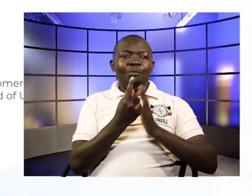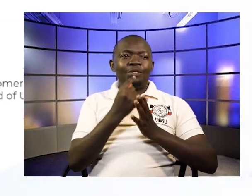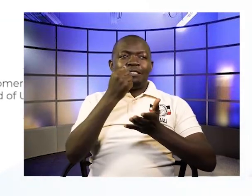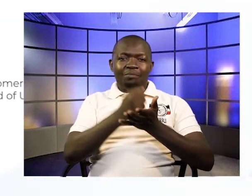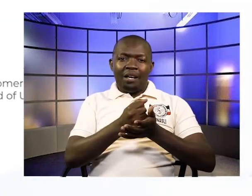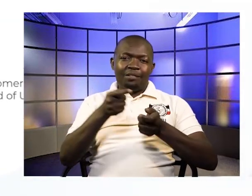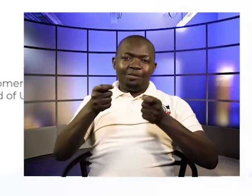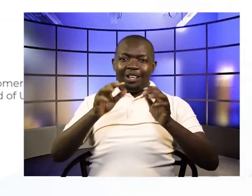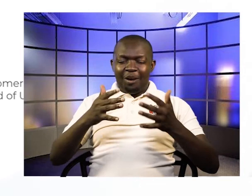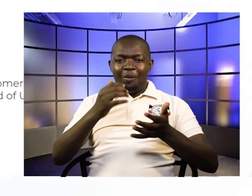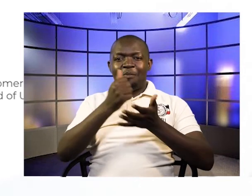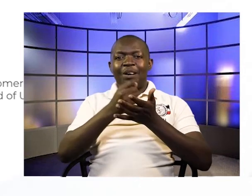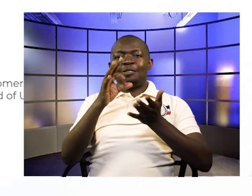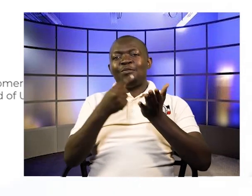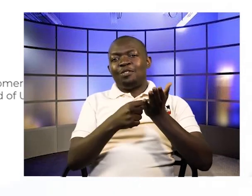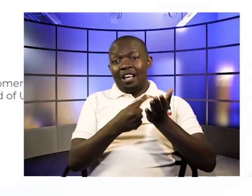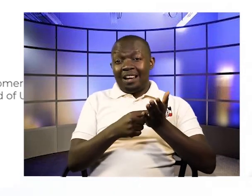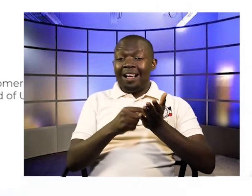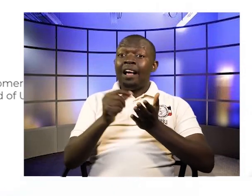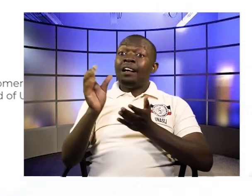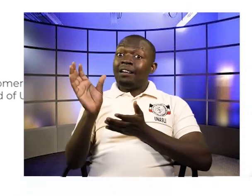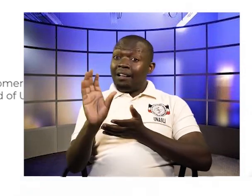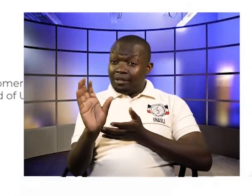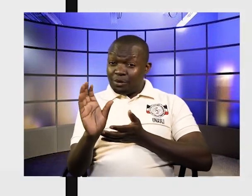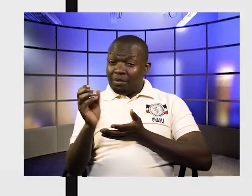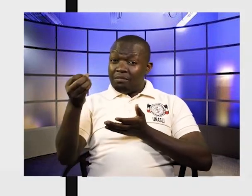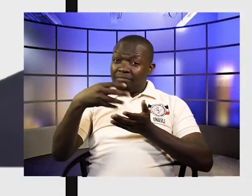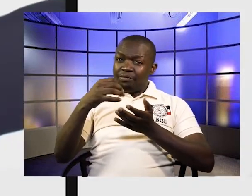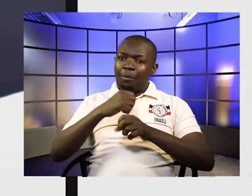Bank of Uganda. Customer deposits are protected by the Deposit Protection Fund.